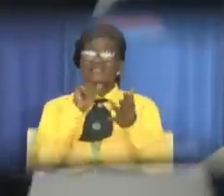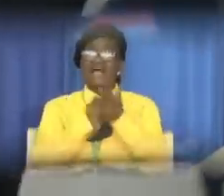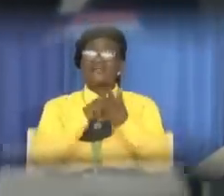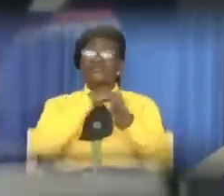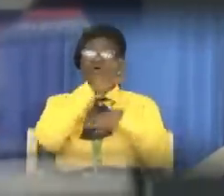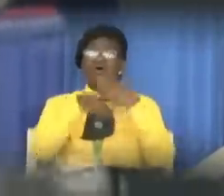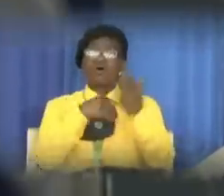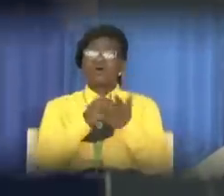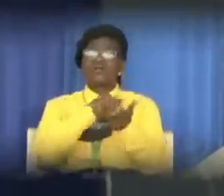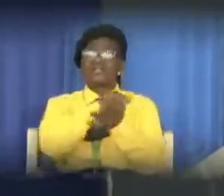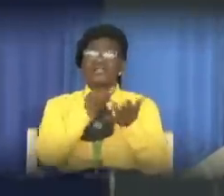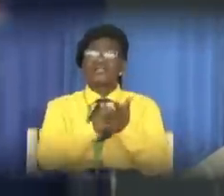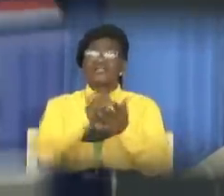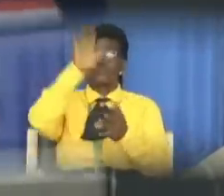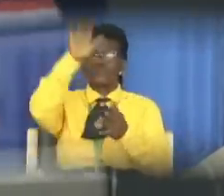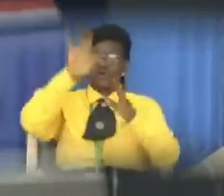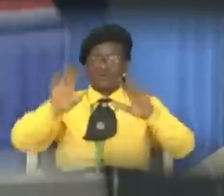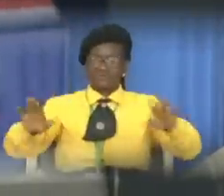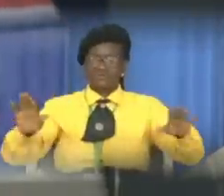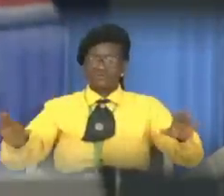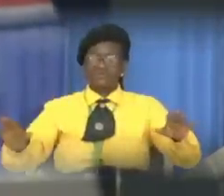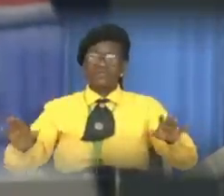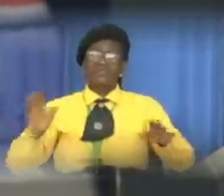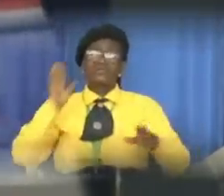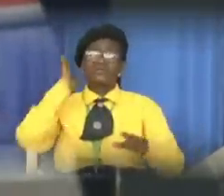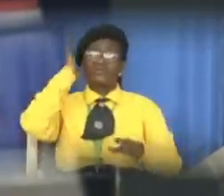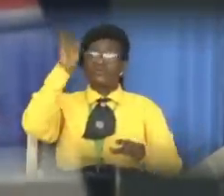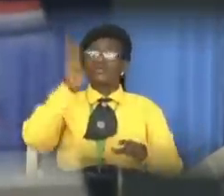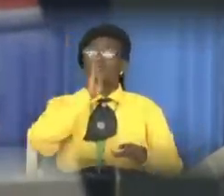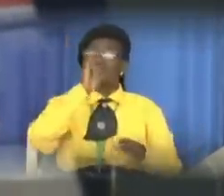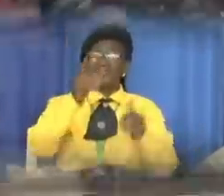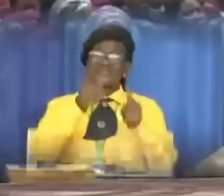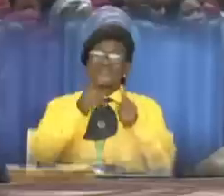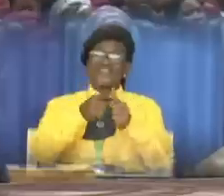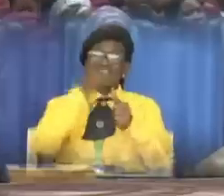all these your children will be first.